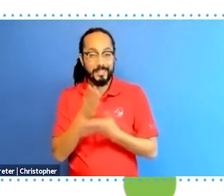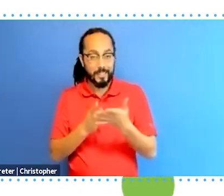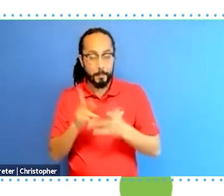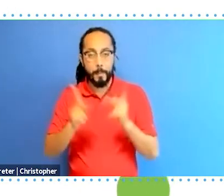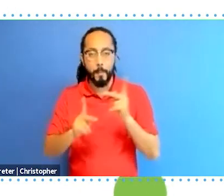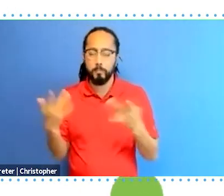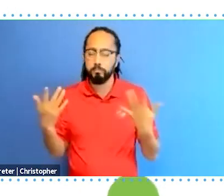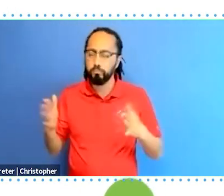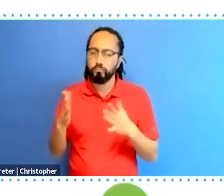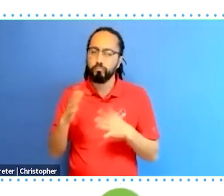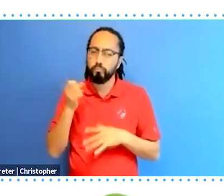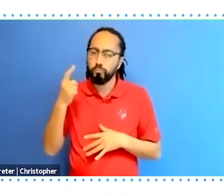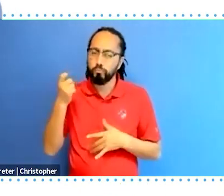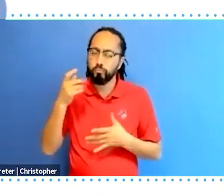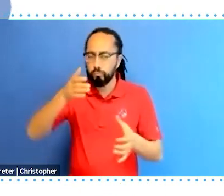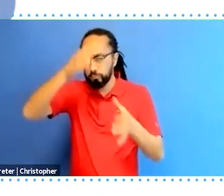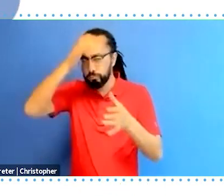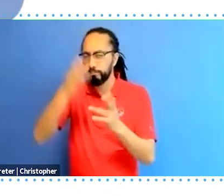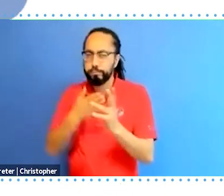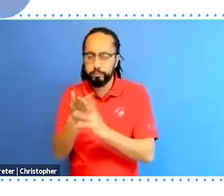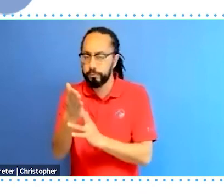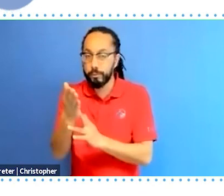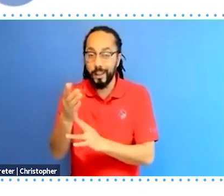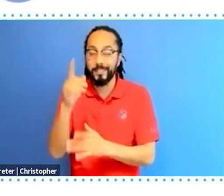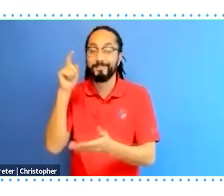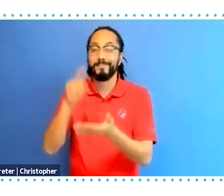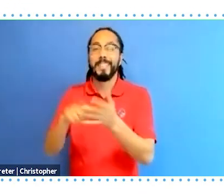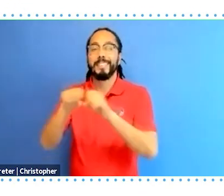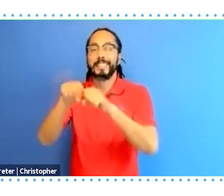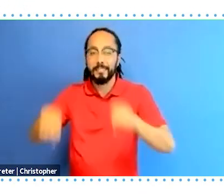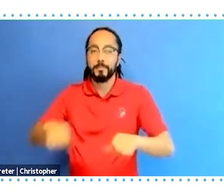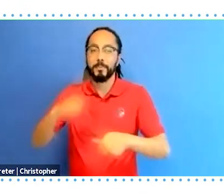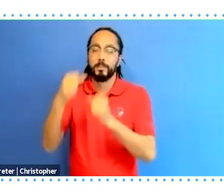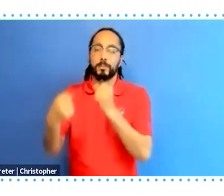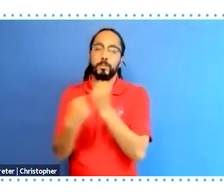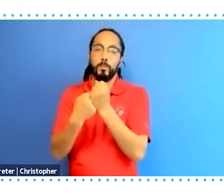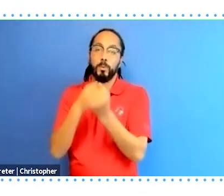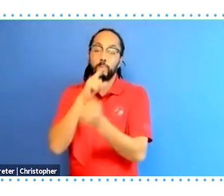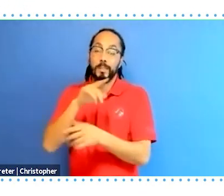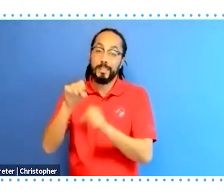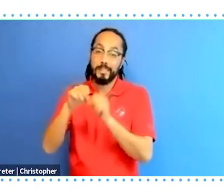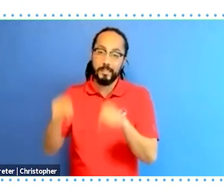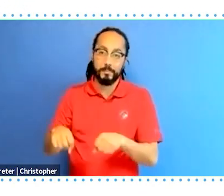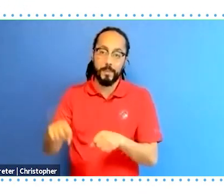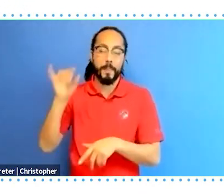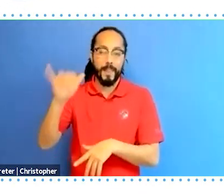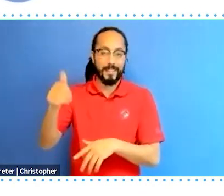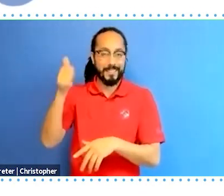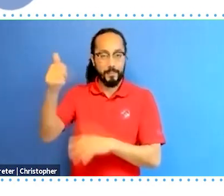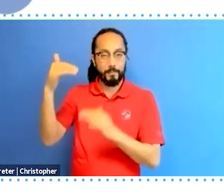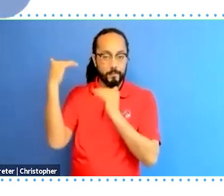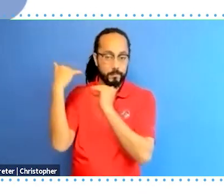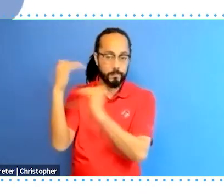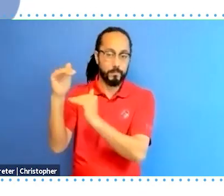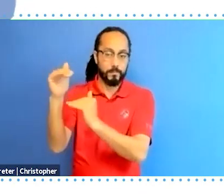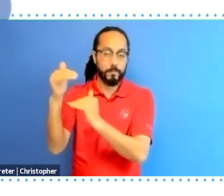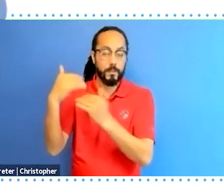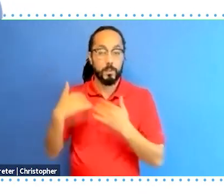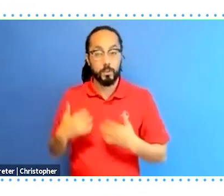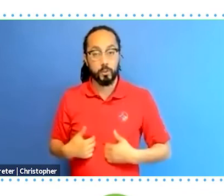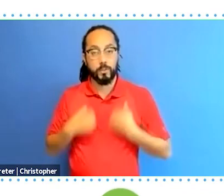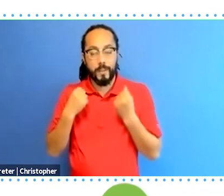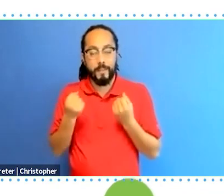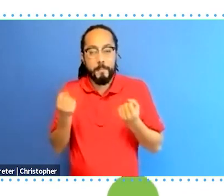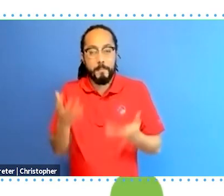the system didn't support, right? The system was itself restrictive to the survival of